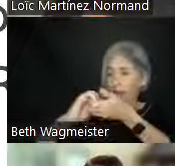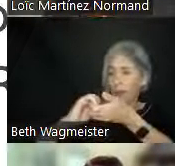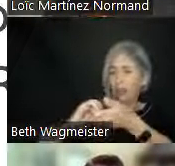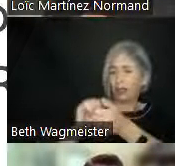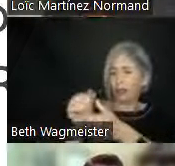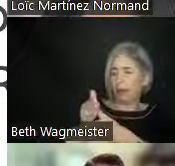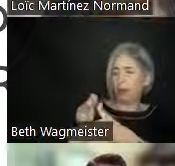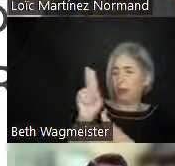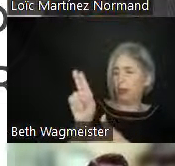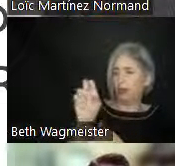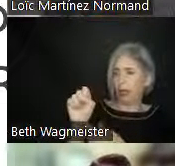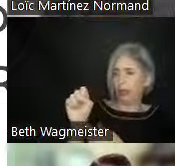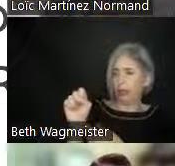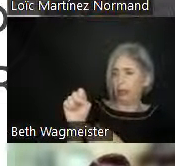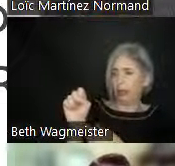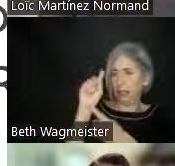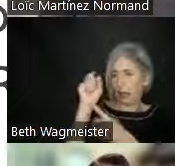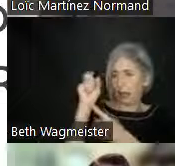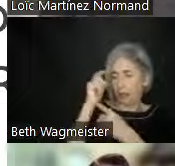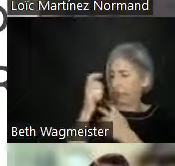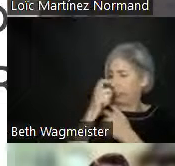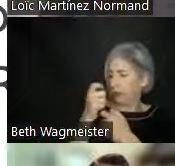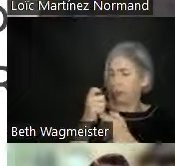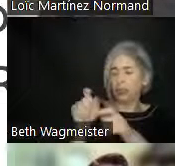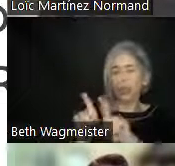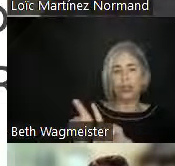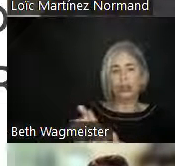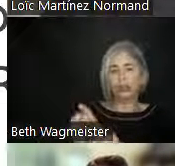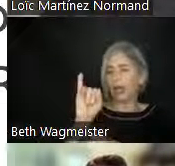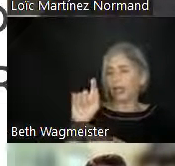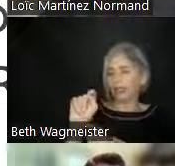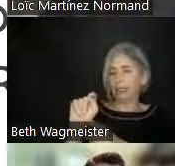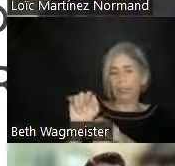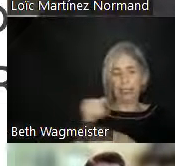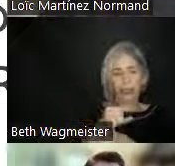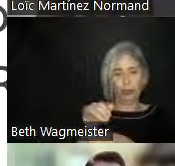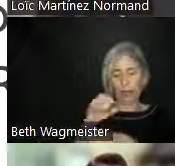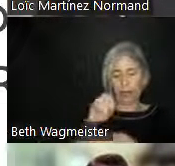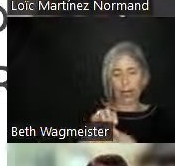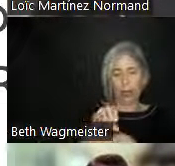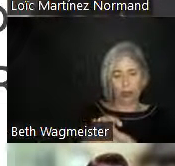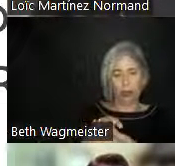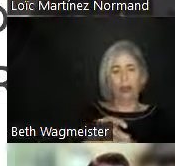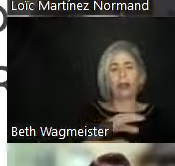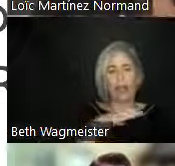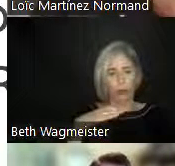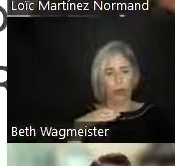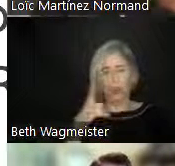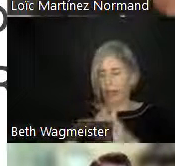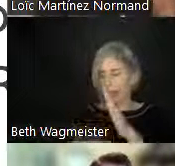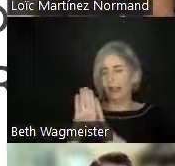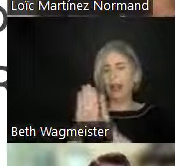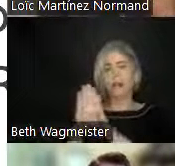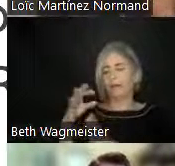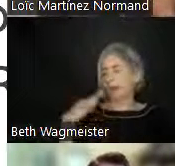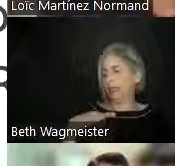between US government interests and the IT Industry Council, the IT Industry Council developed a